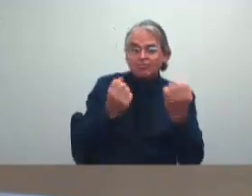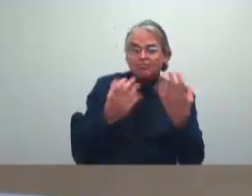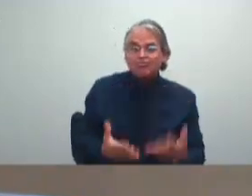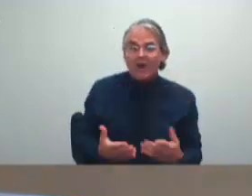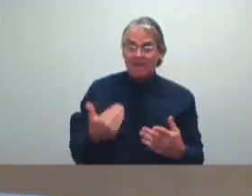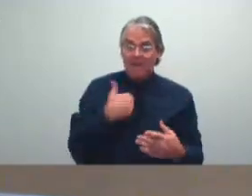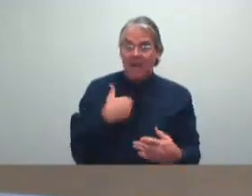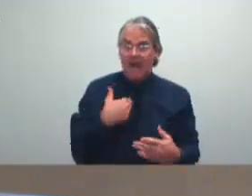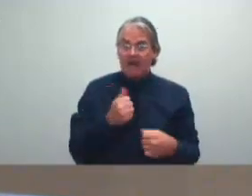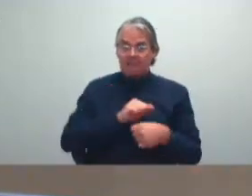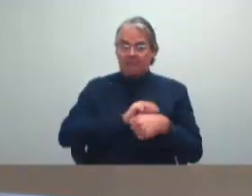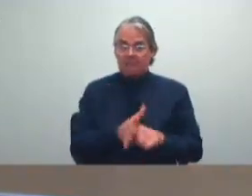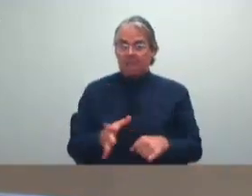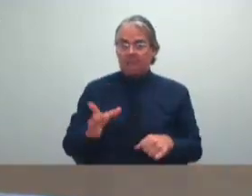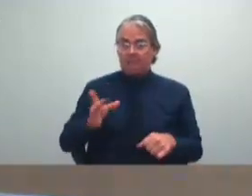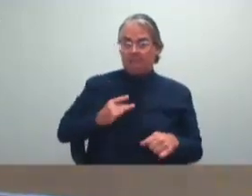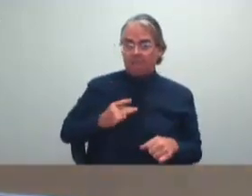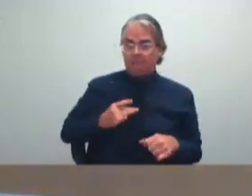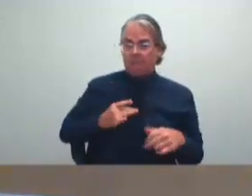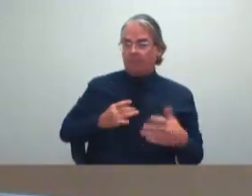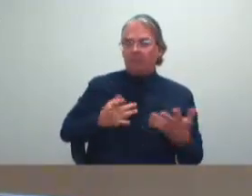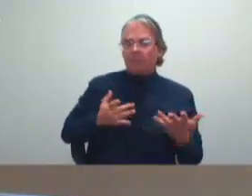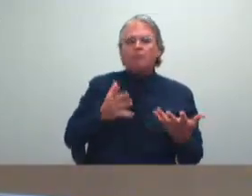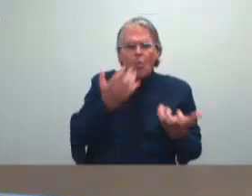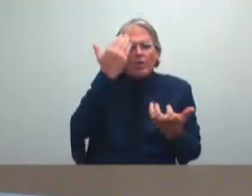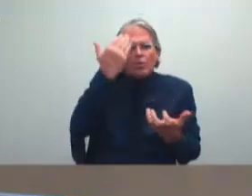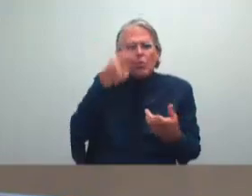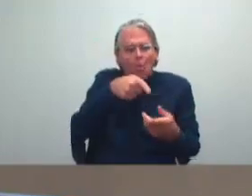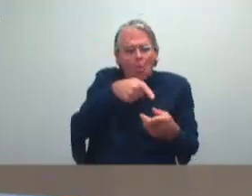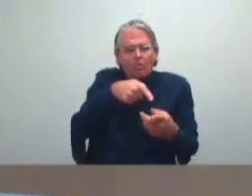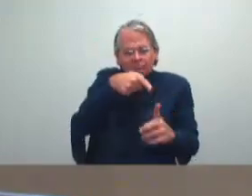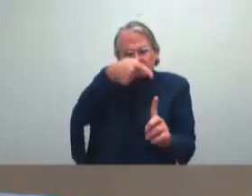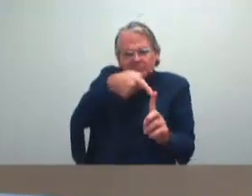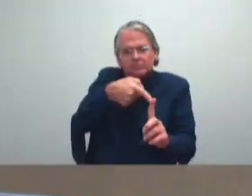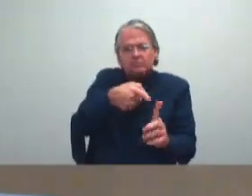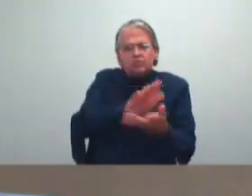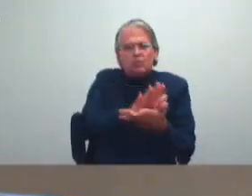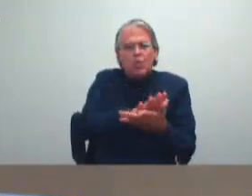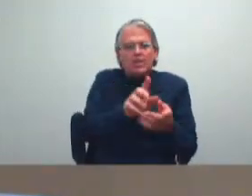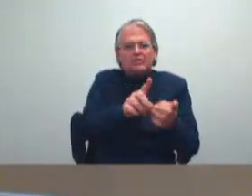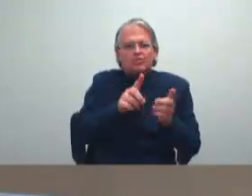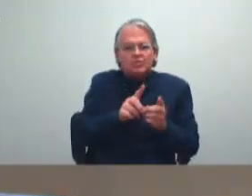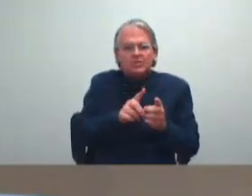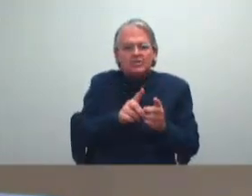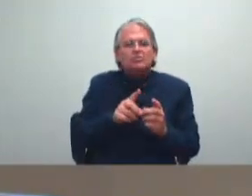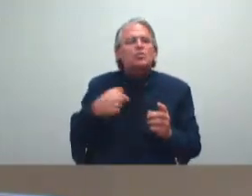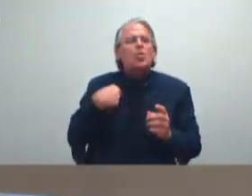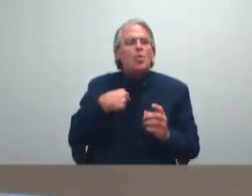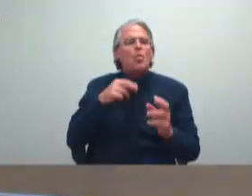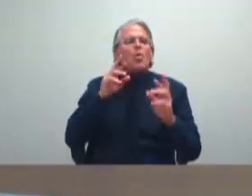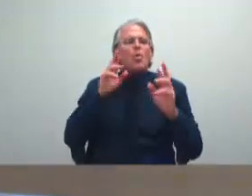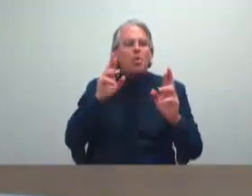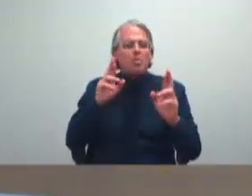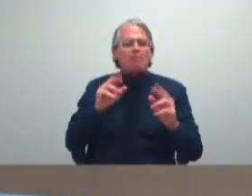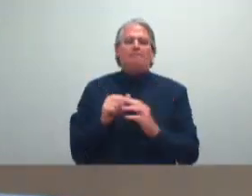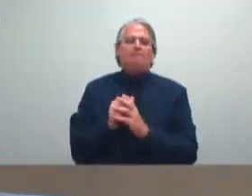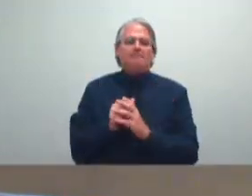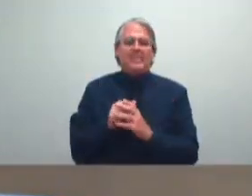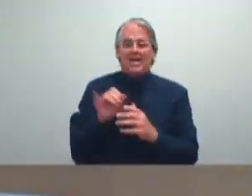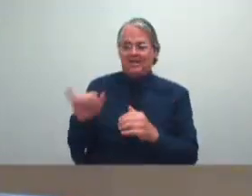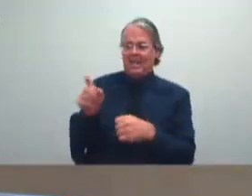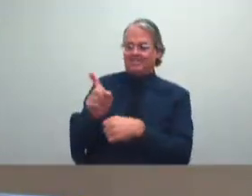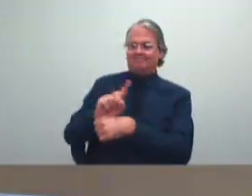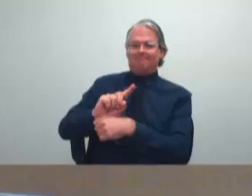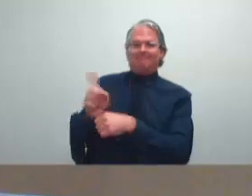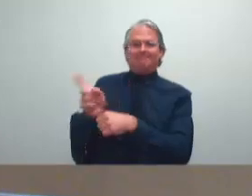into any kind of decision making. What we hoped here, again, was a really easy to use tool to give you an approximate measure of